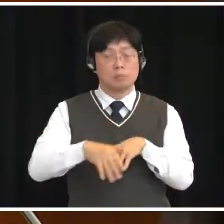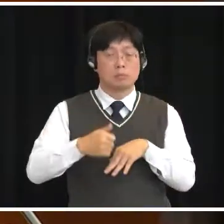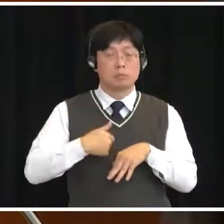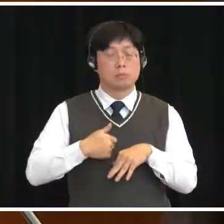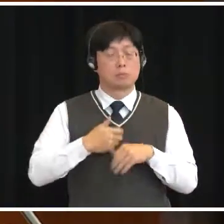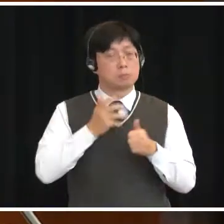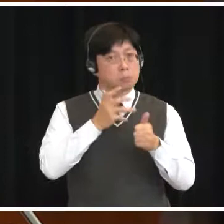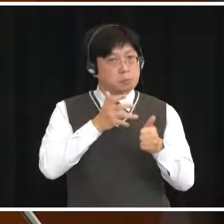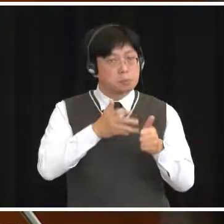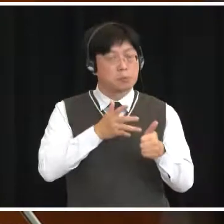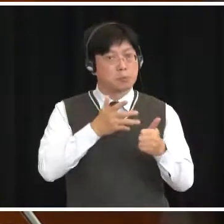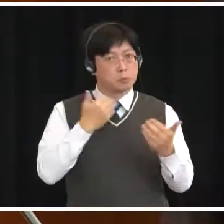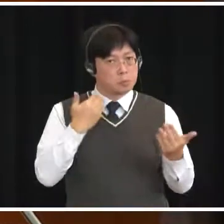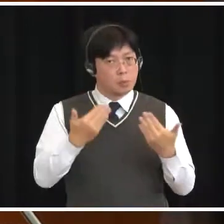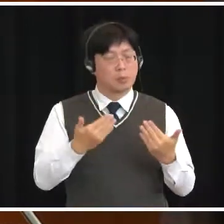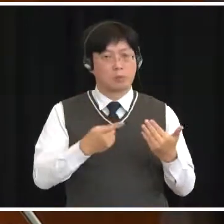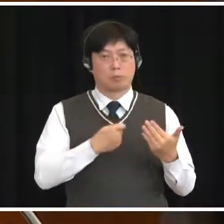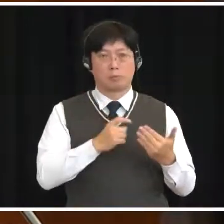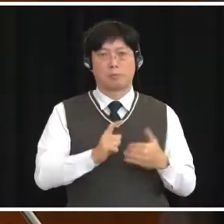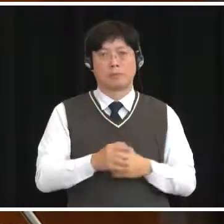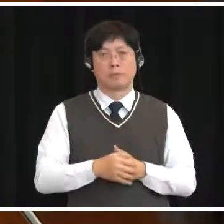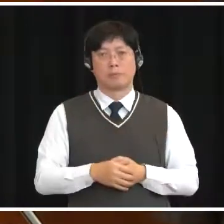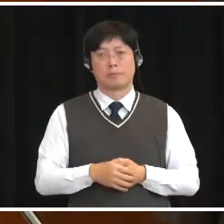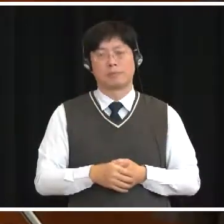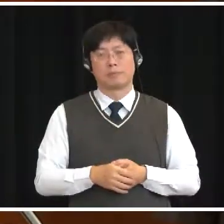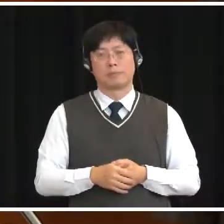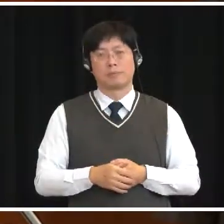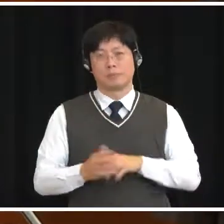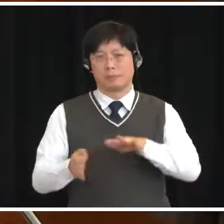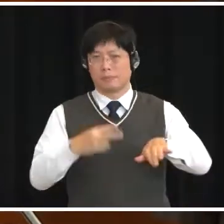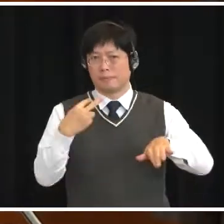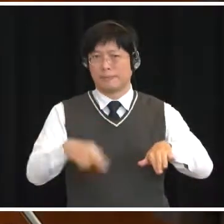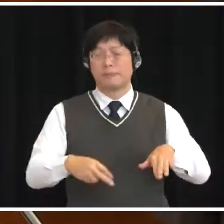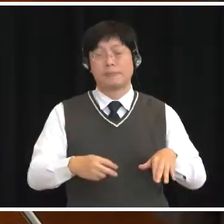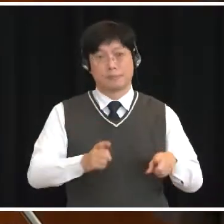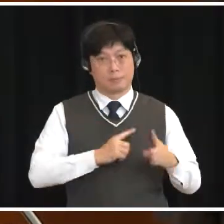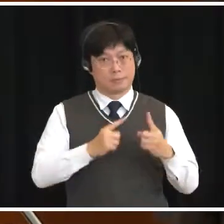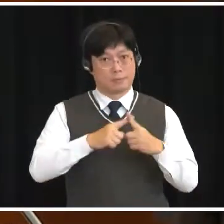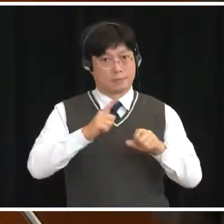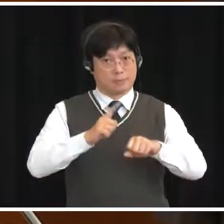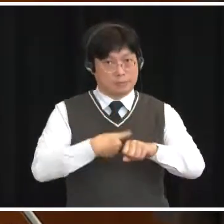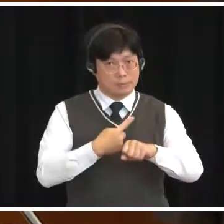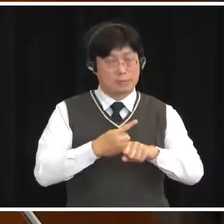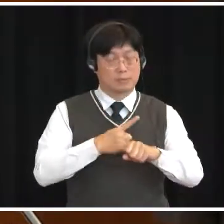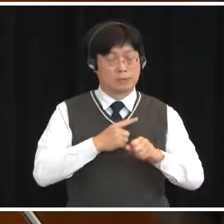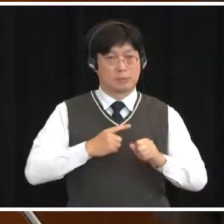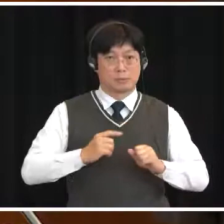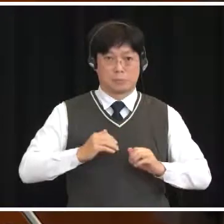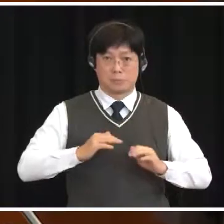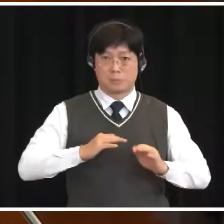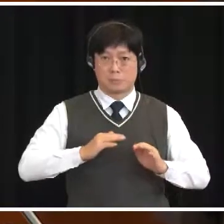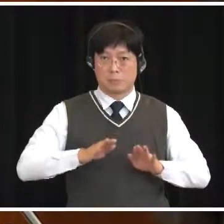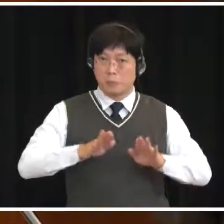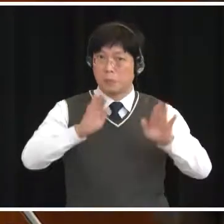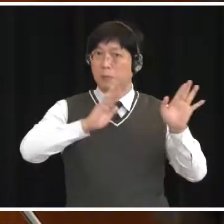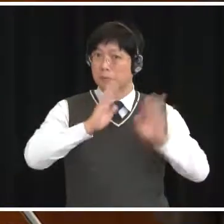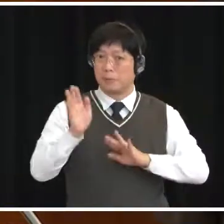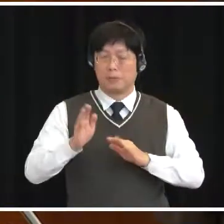and the courts will use appropriate channels to understand these thoughts of children.